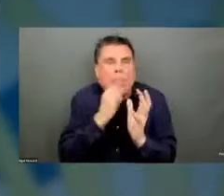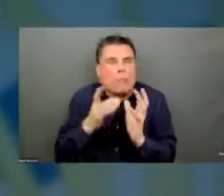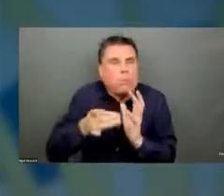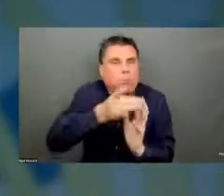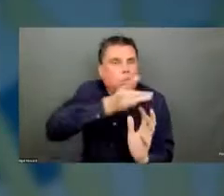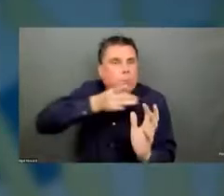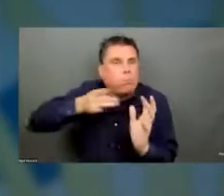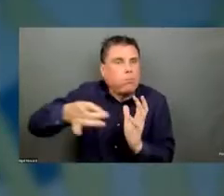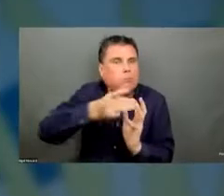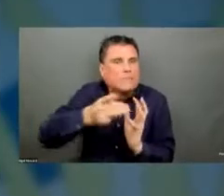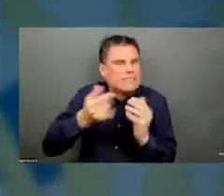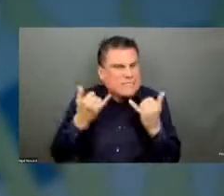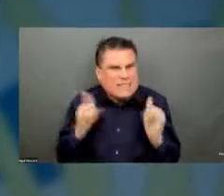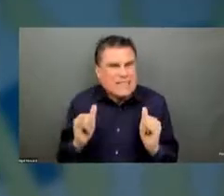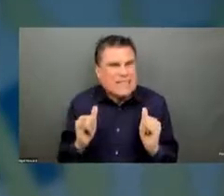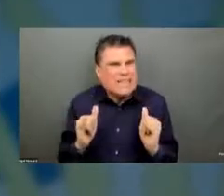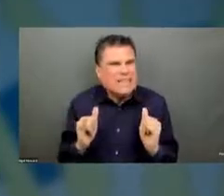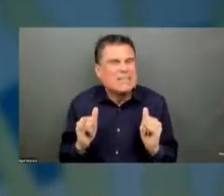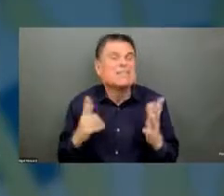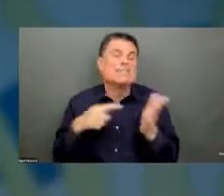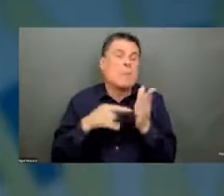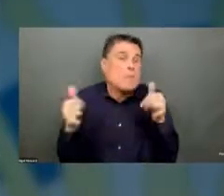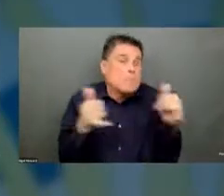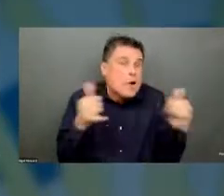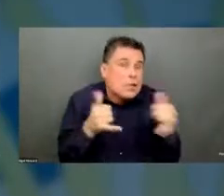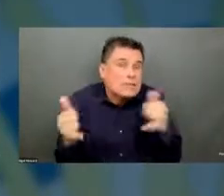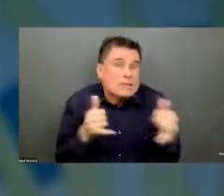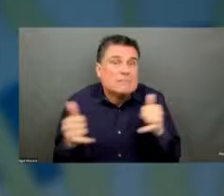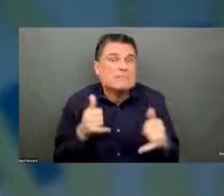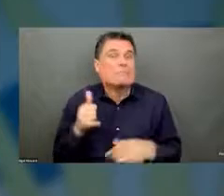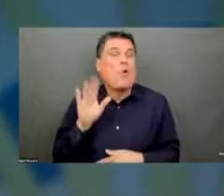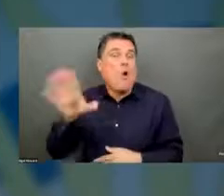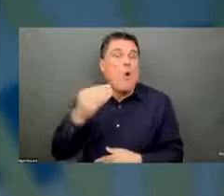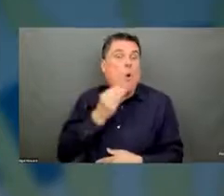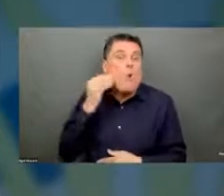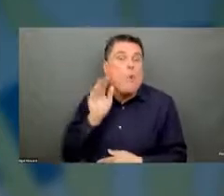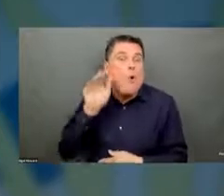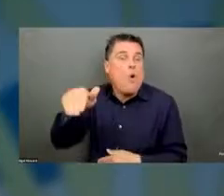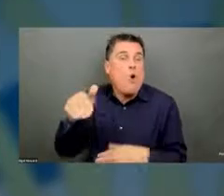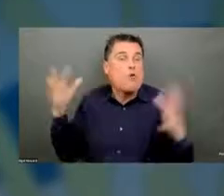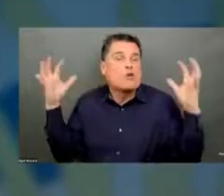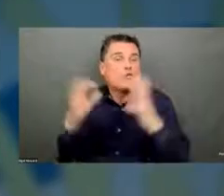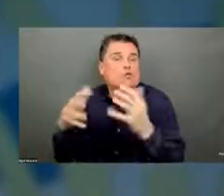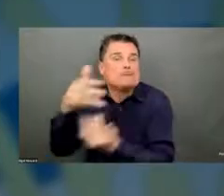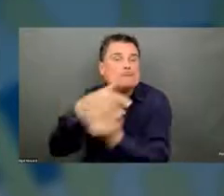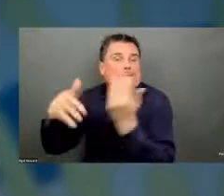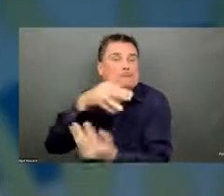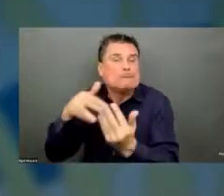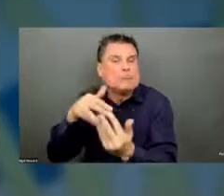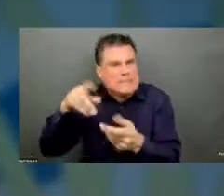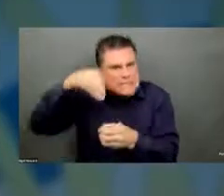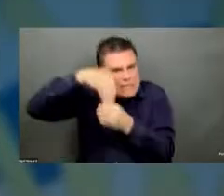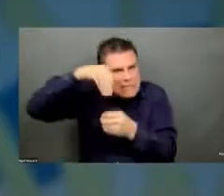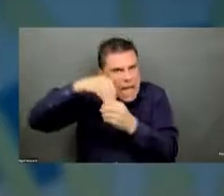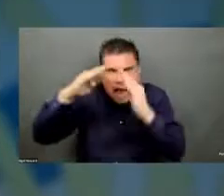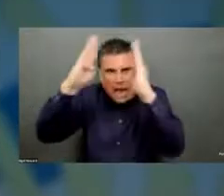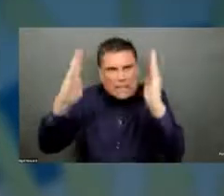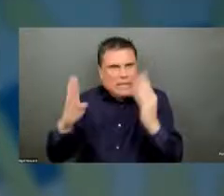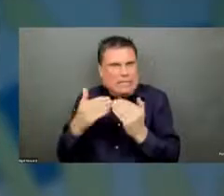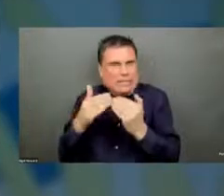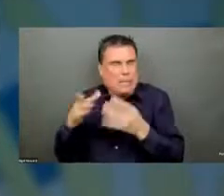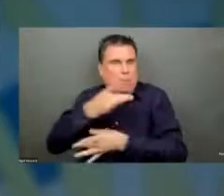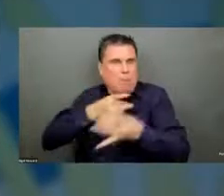in one's home, meeting up with people in indoor environments, we know is the riskiest part.